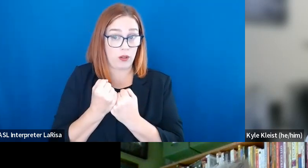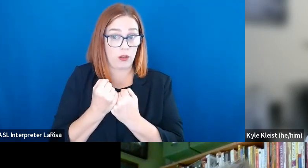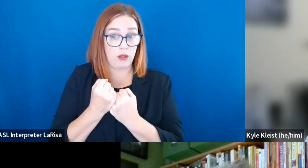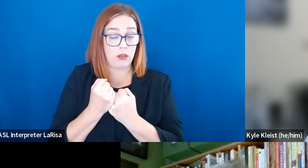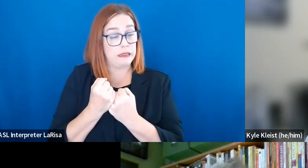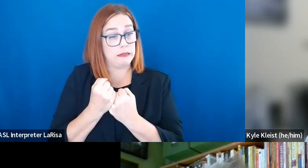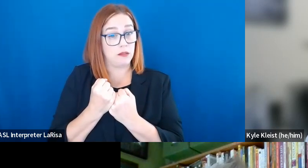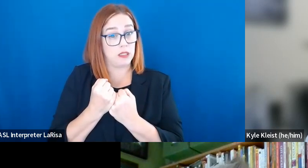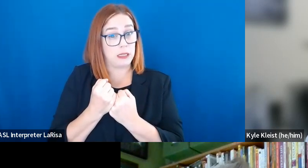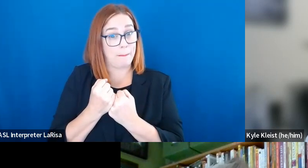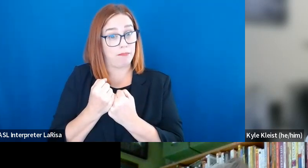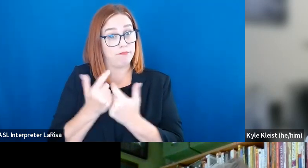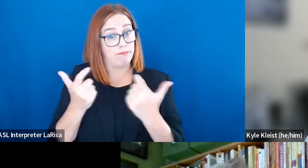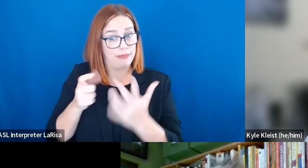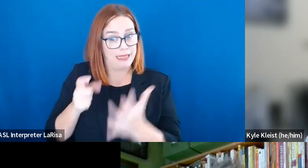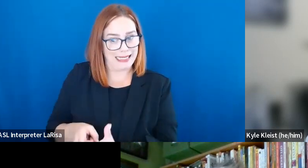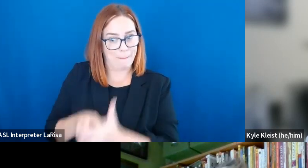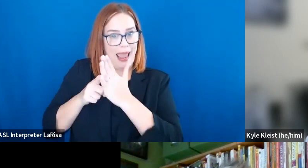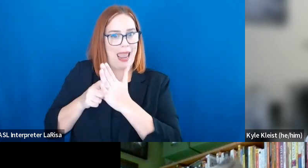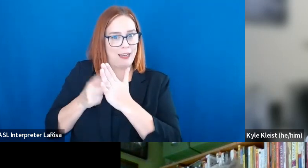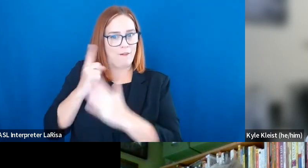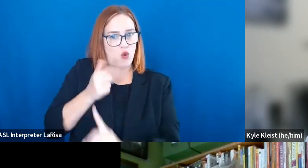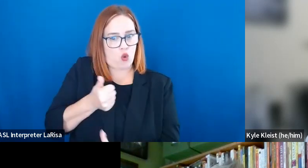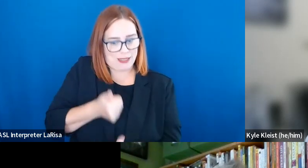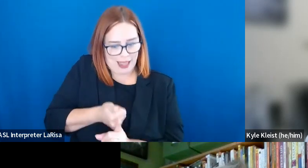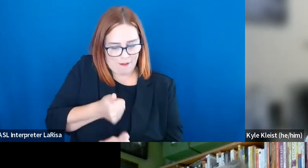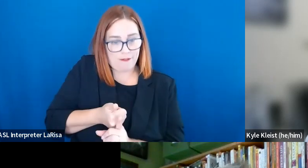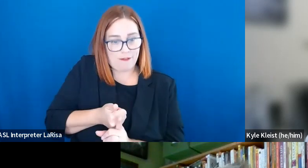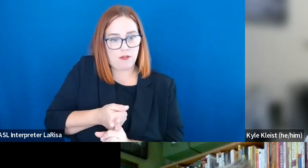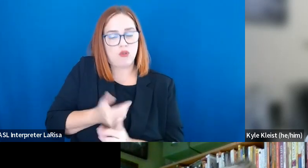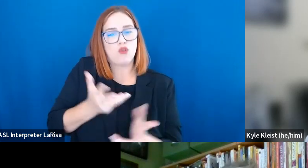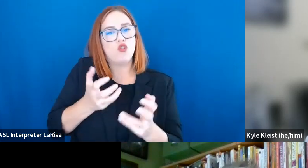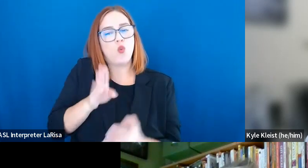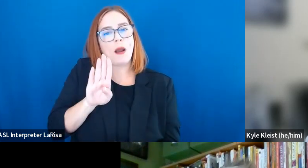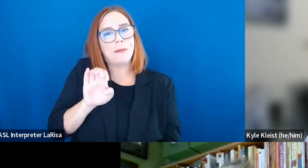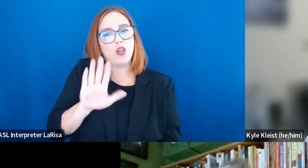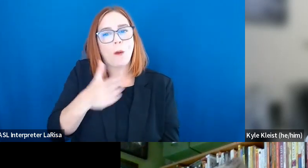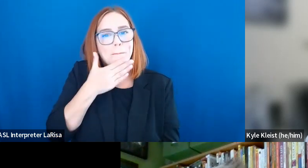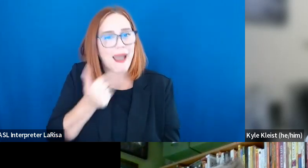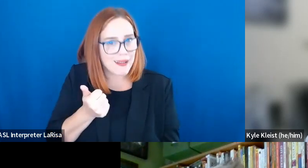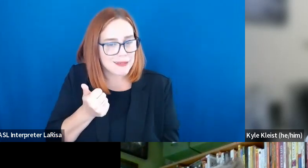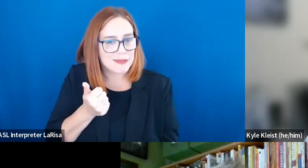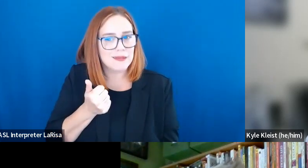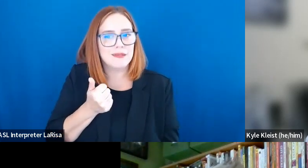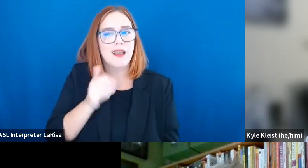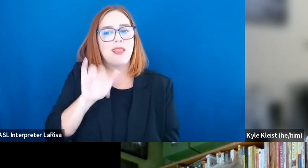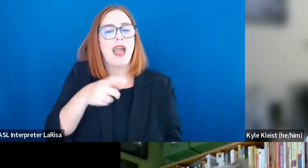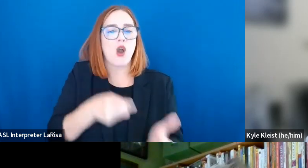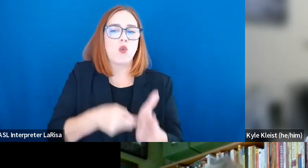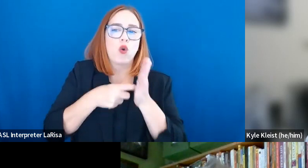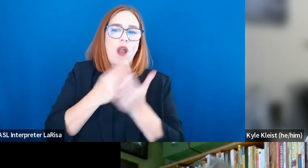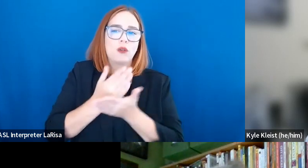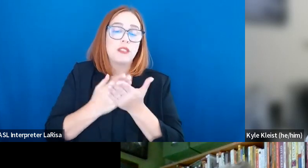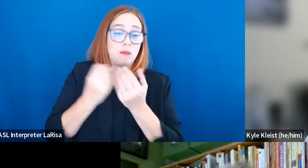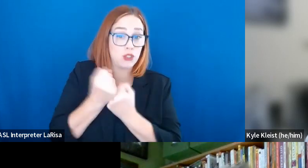demand of oneself. Want to do it as best as we possibly can, and that requires some support in turn.